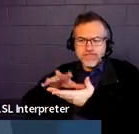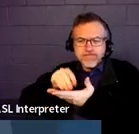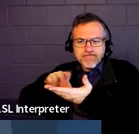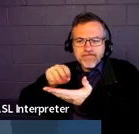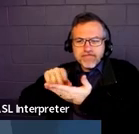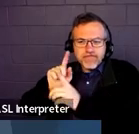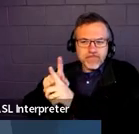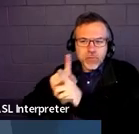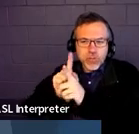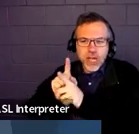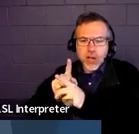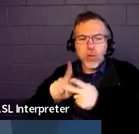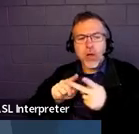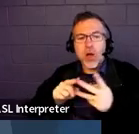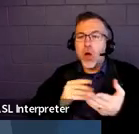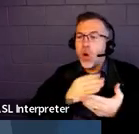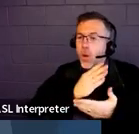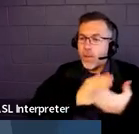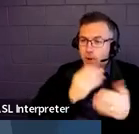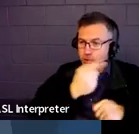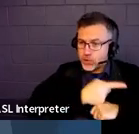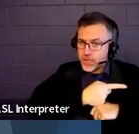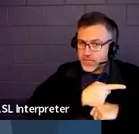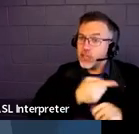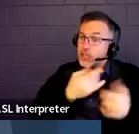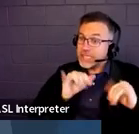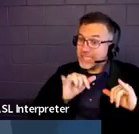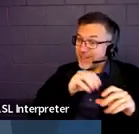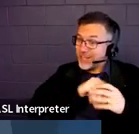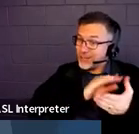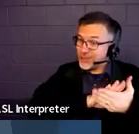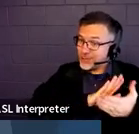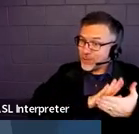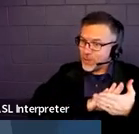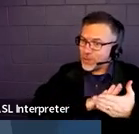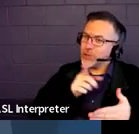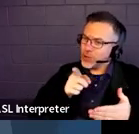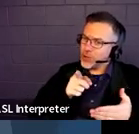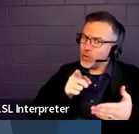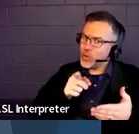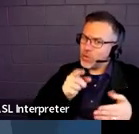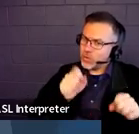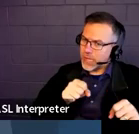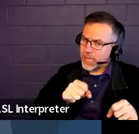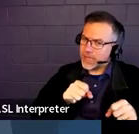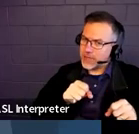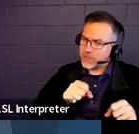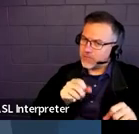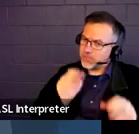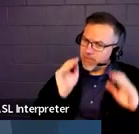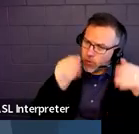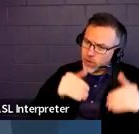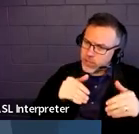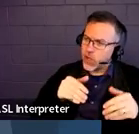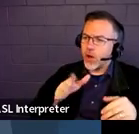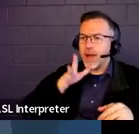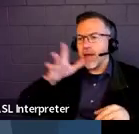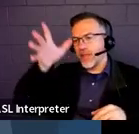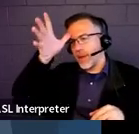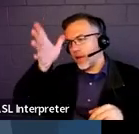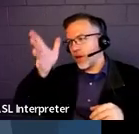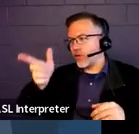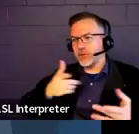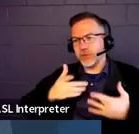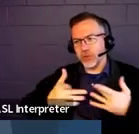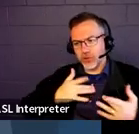partial days, because he's still in school. And so you're addressing the students, the parents' worry